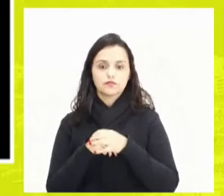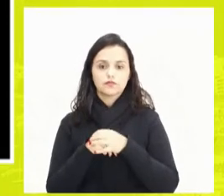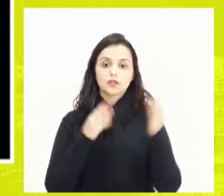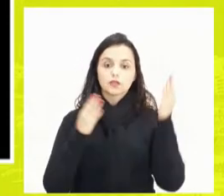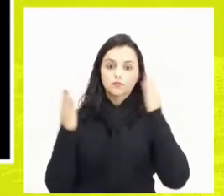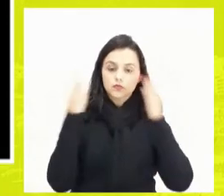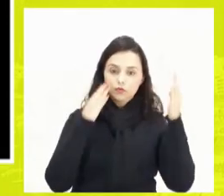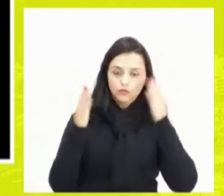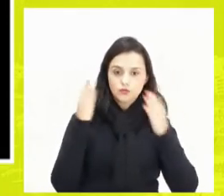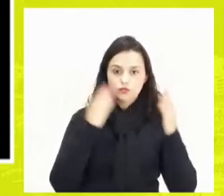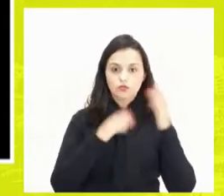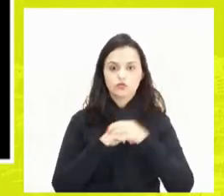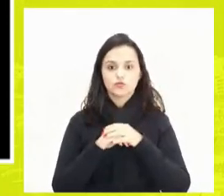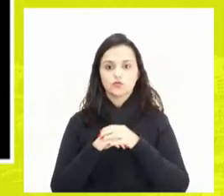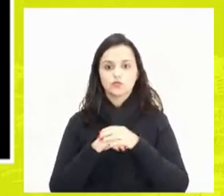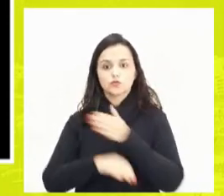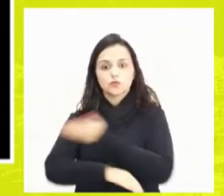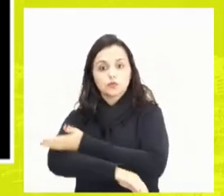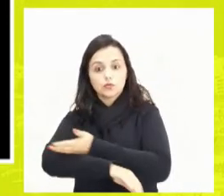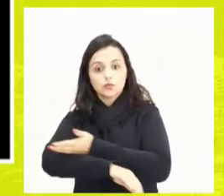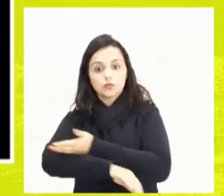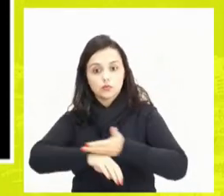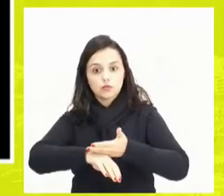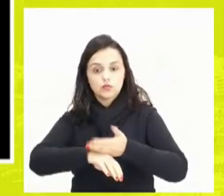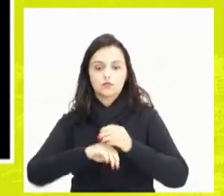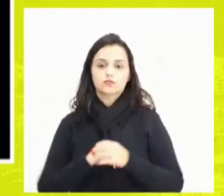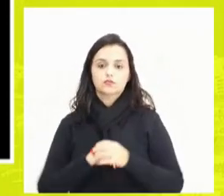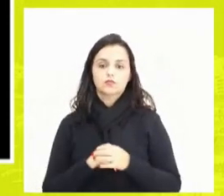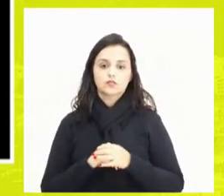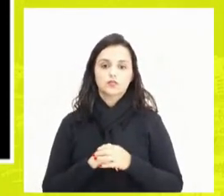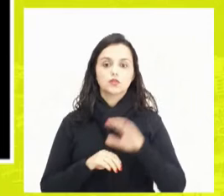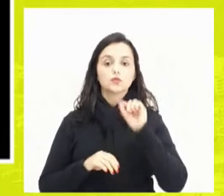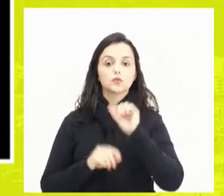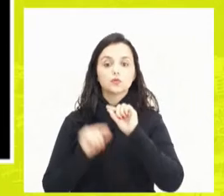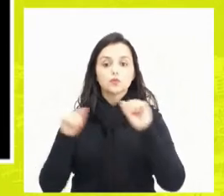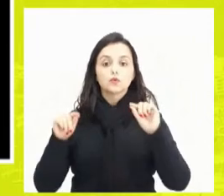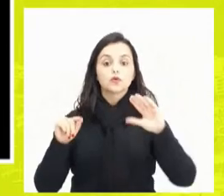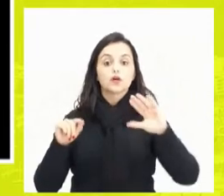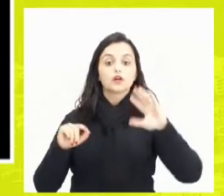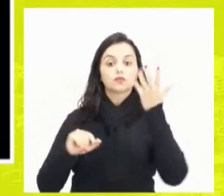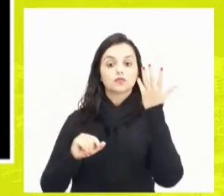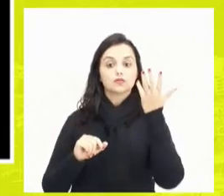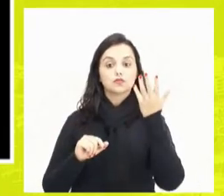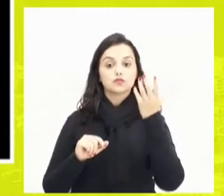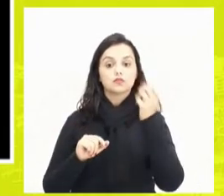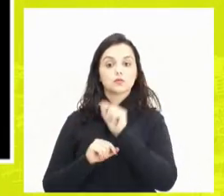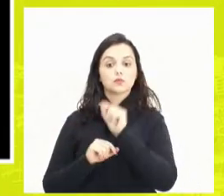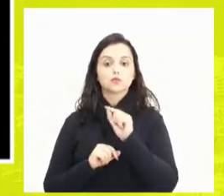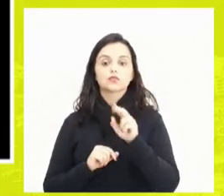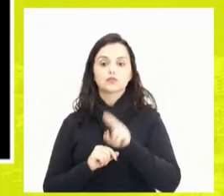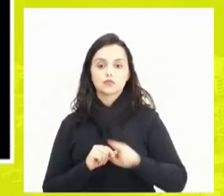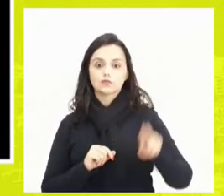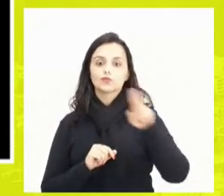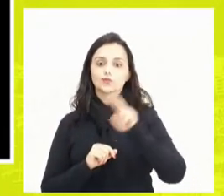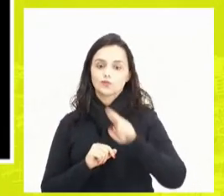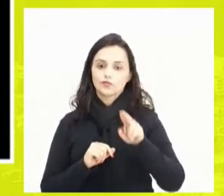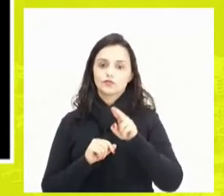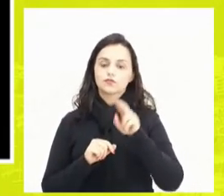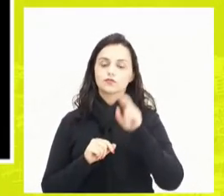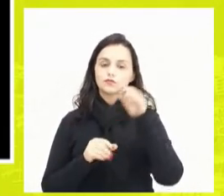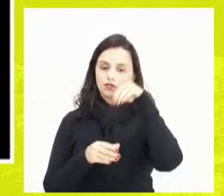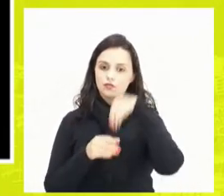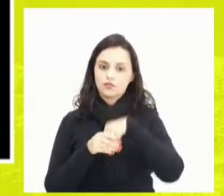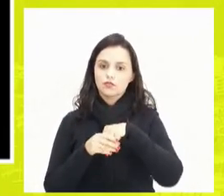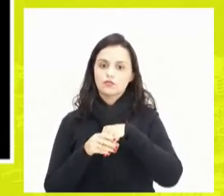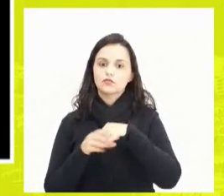psychologists and so on people that work with behavioral uh psychology we have to really check and see what